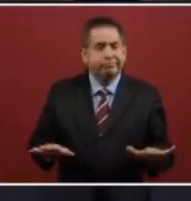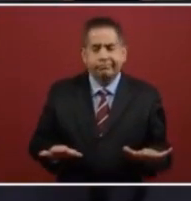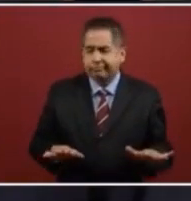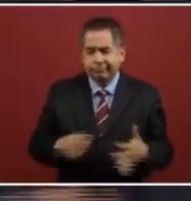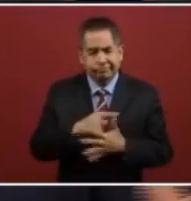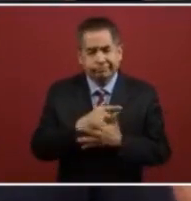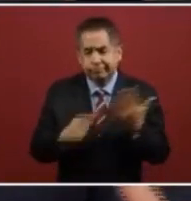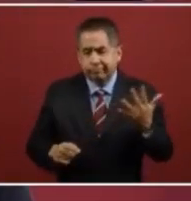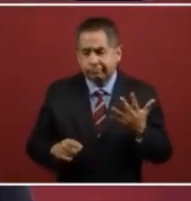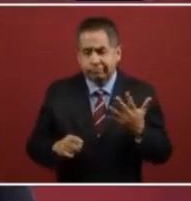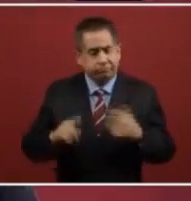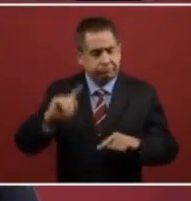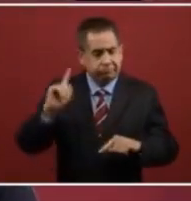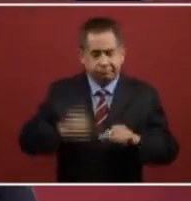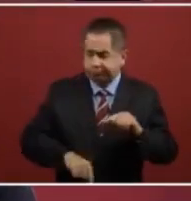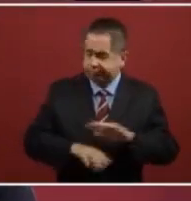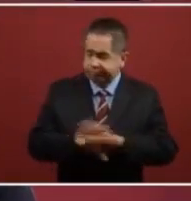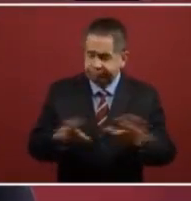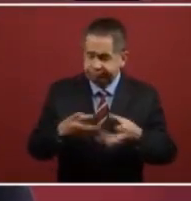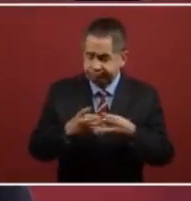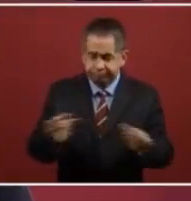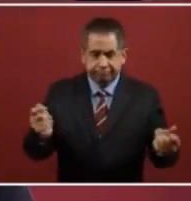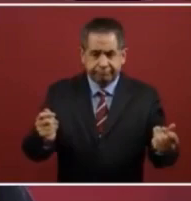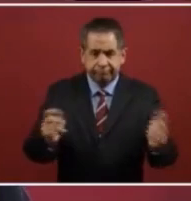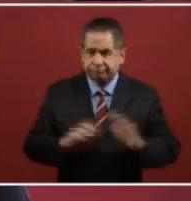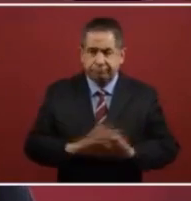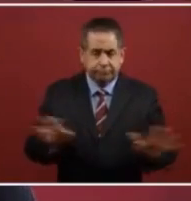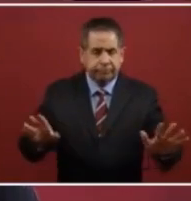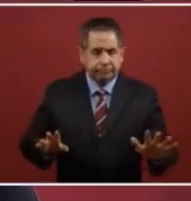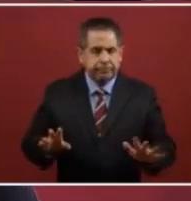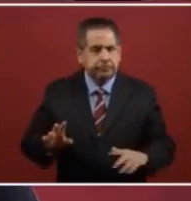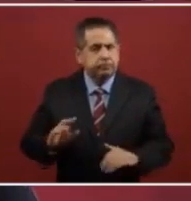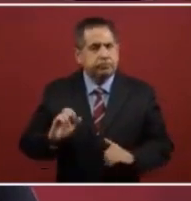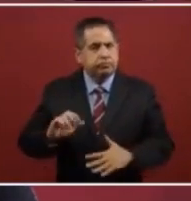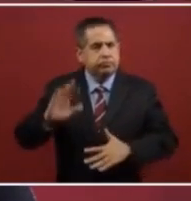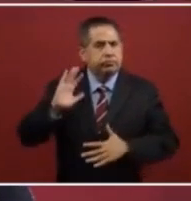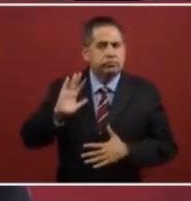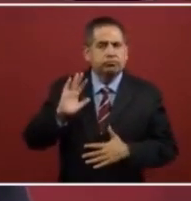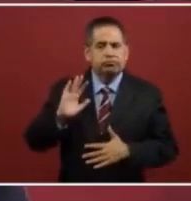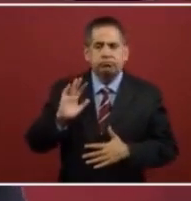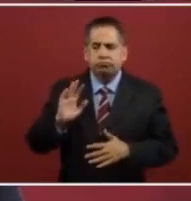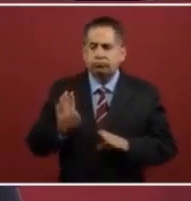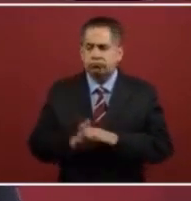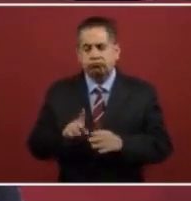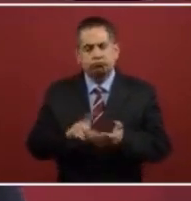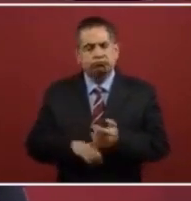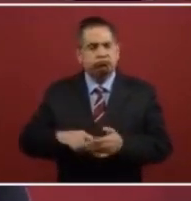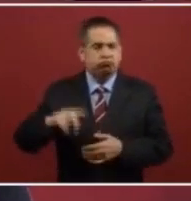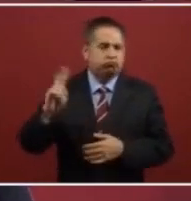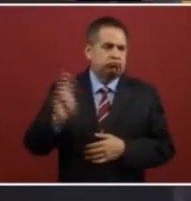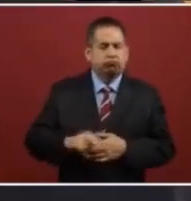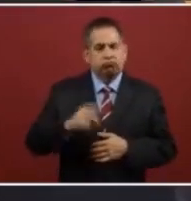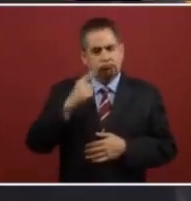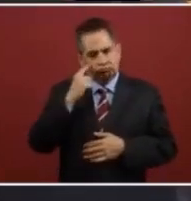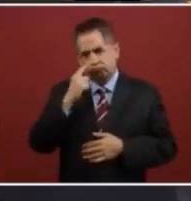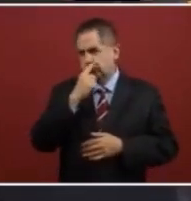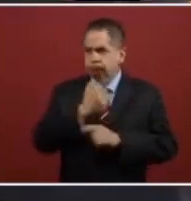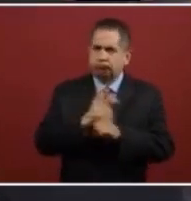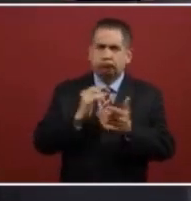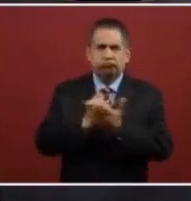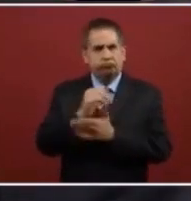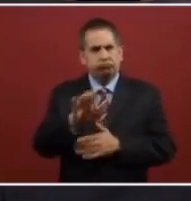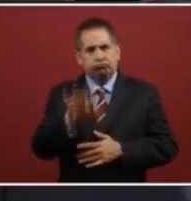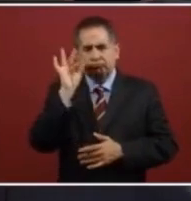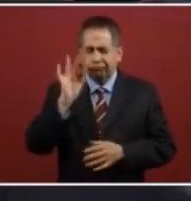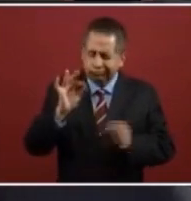candidates or desaparecer. parties. Es All that un has to compromiso, que haya it has to una disappear. auténtica democracia. It has to be an Que